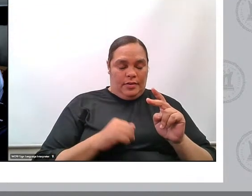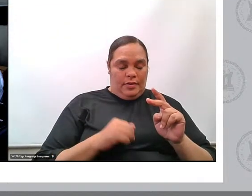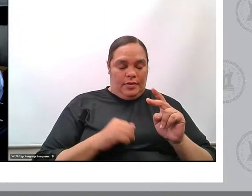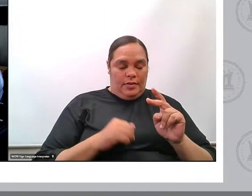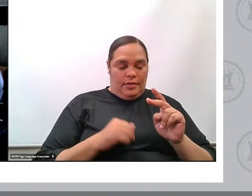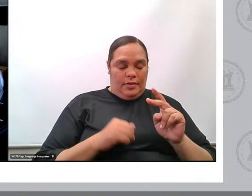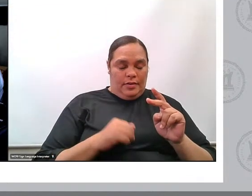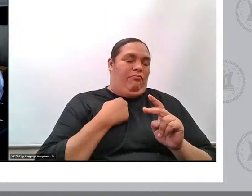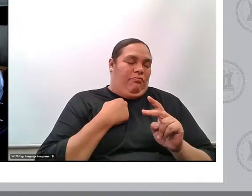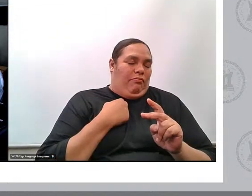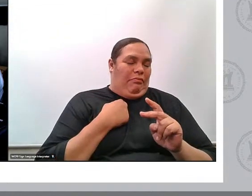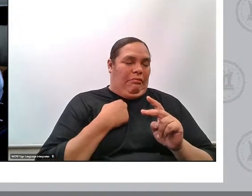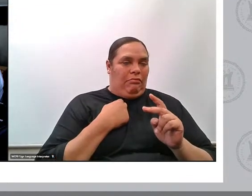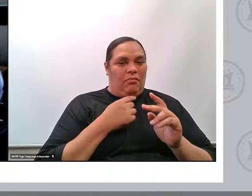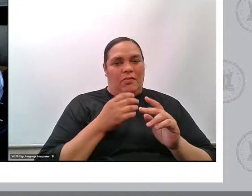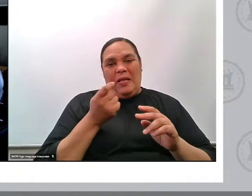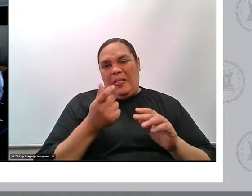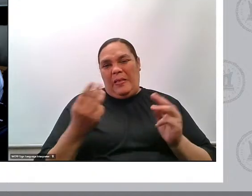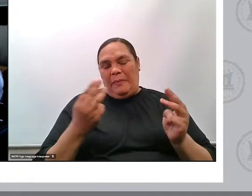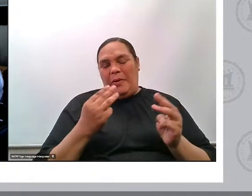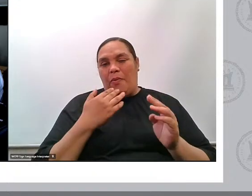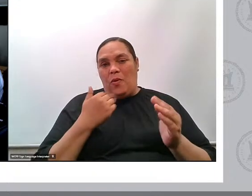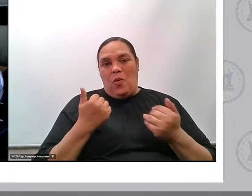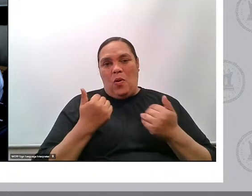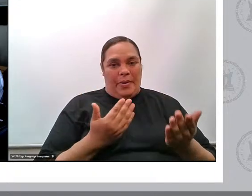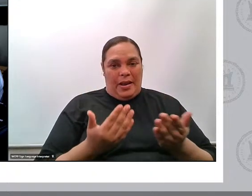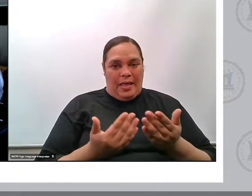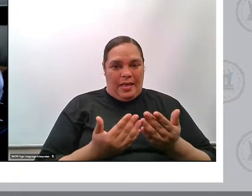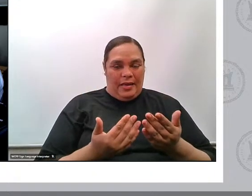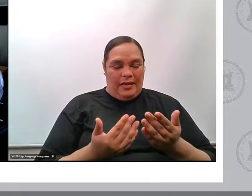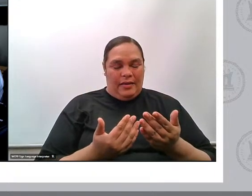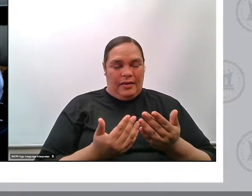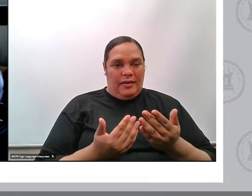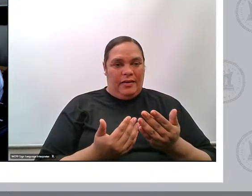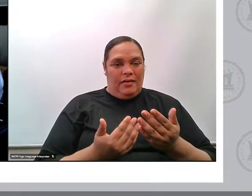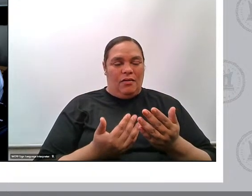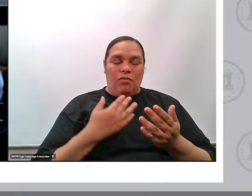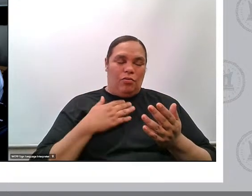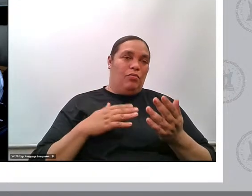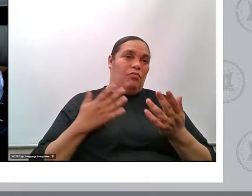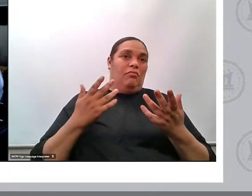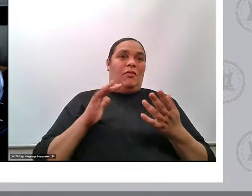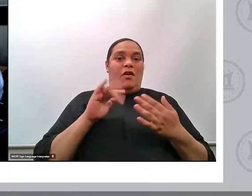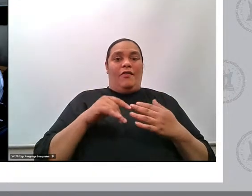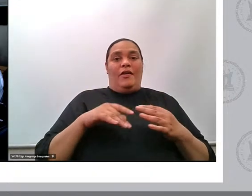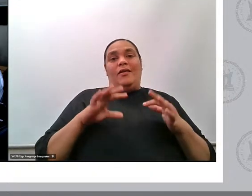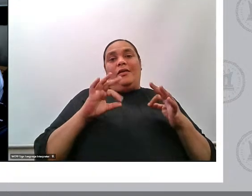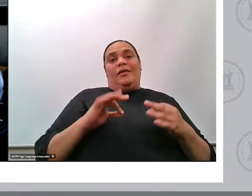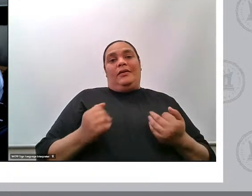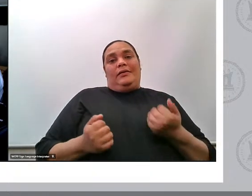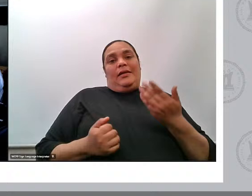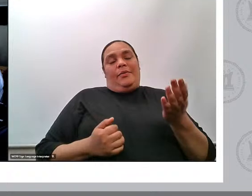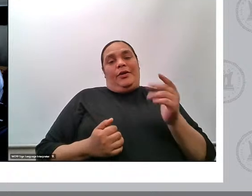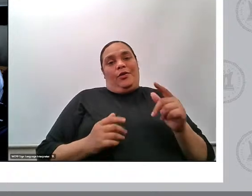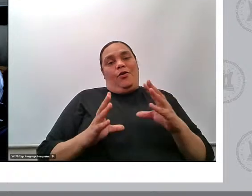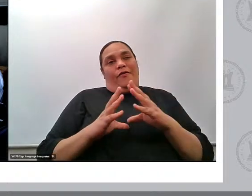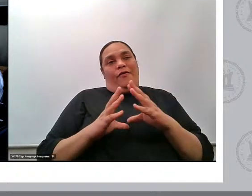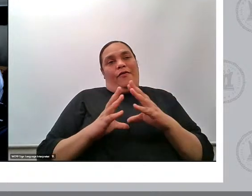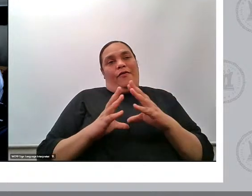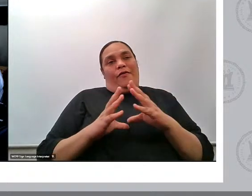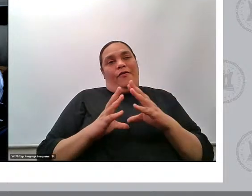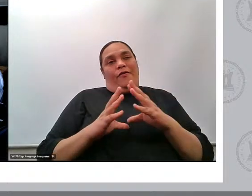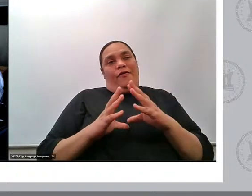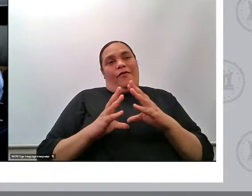regret the small number of people that have eventually submitted their completed